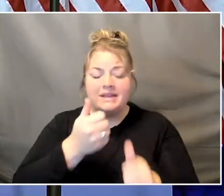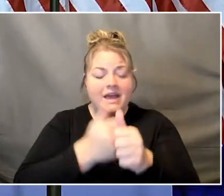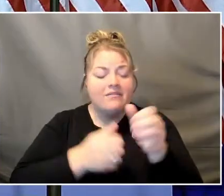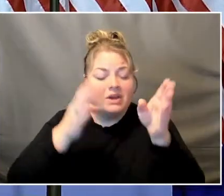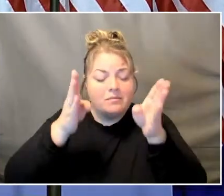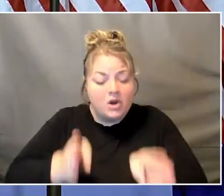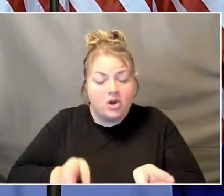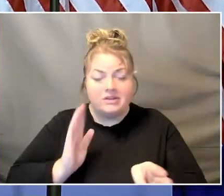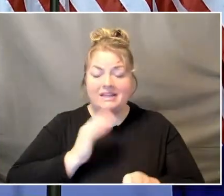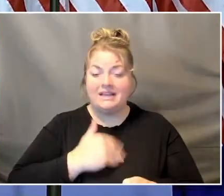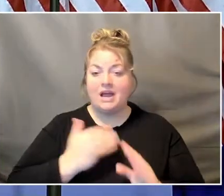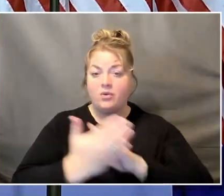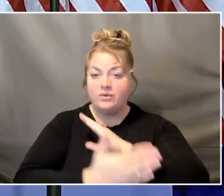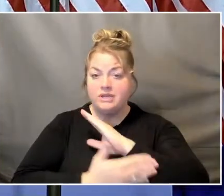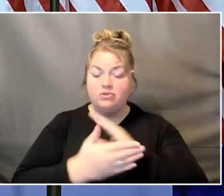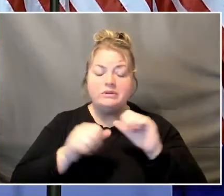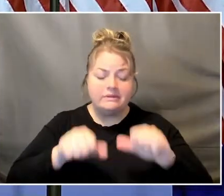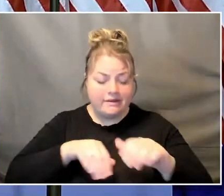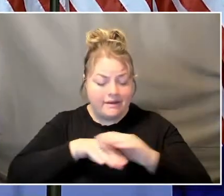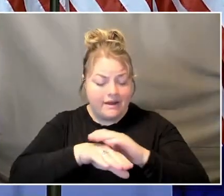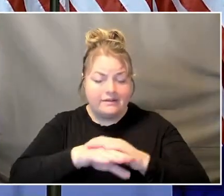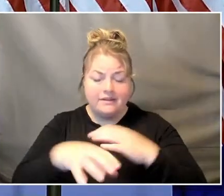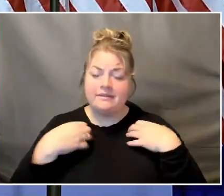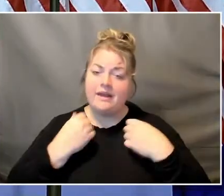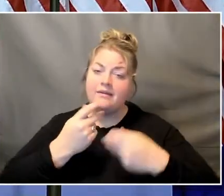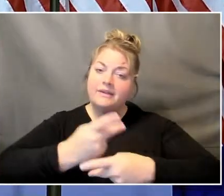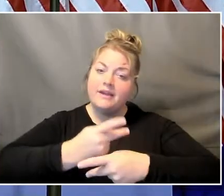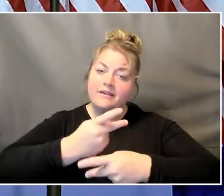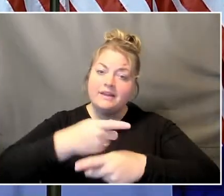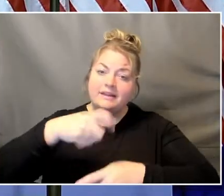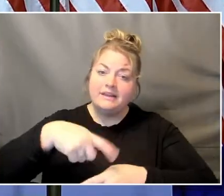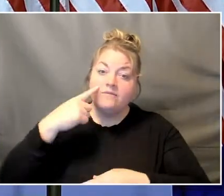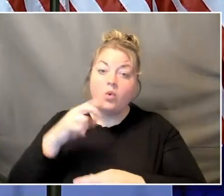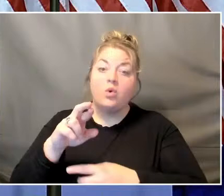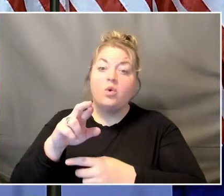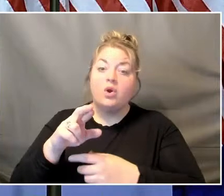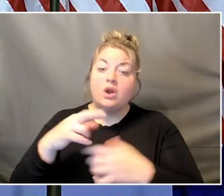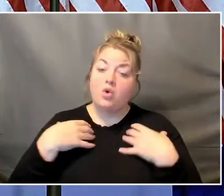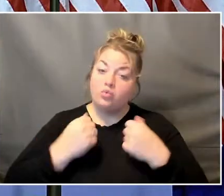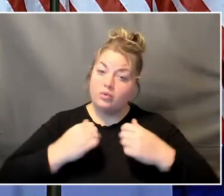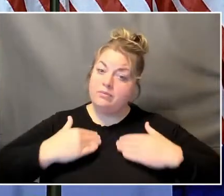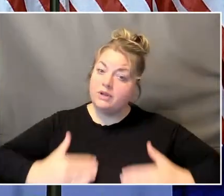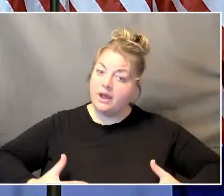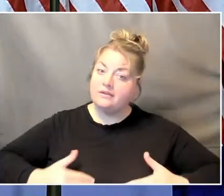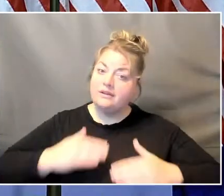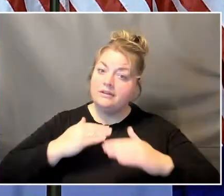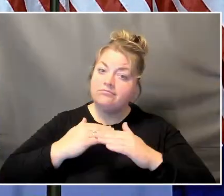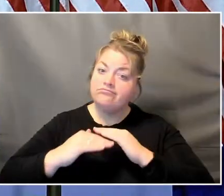can access the care they need, and in particular, reproductive health care. So,